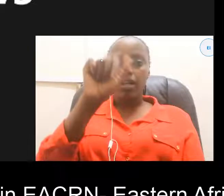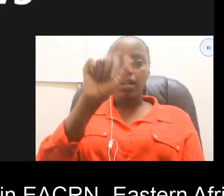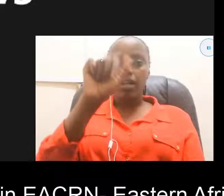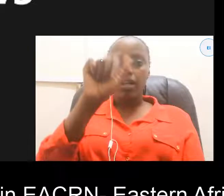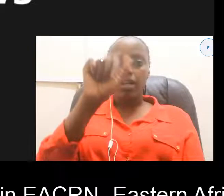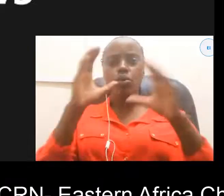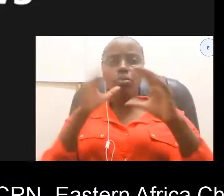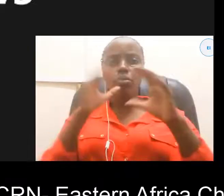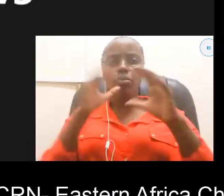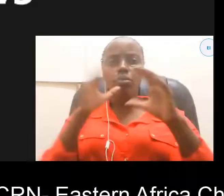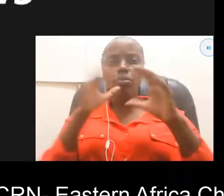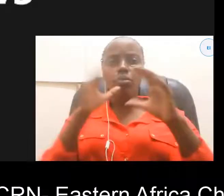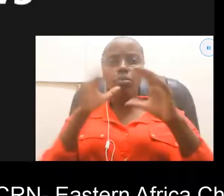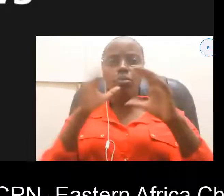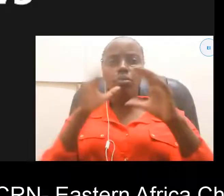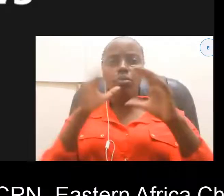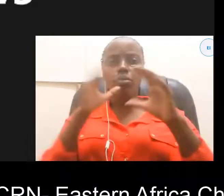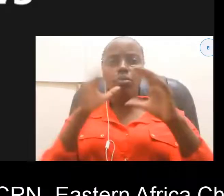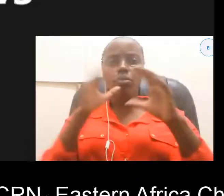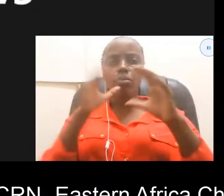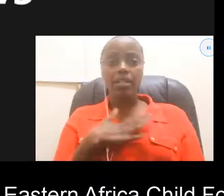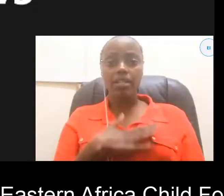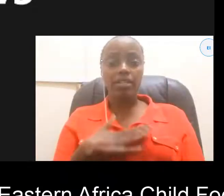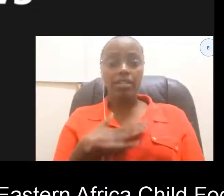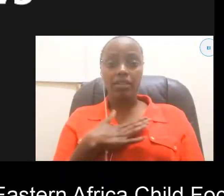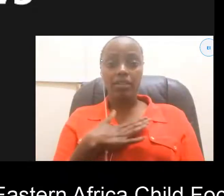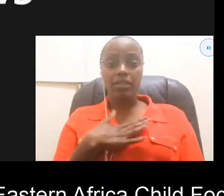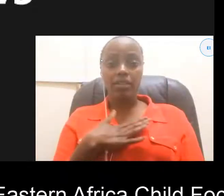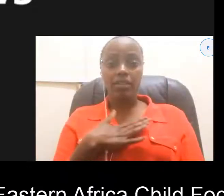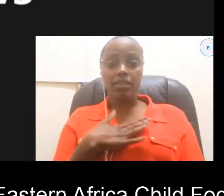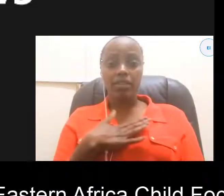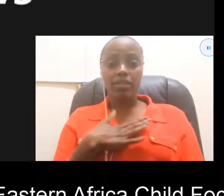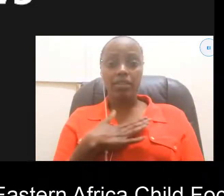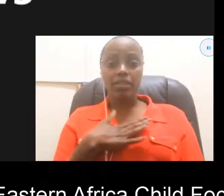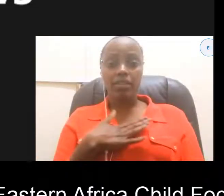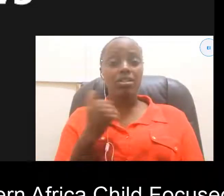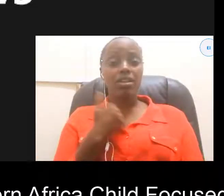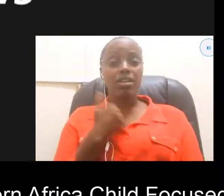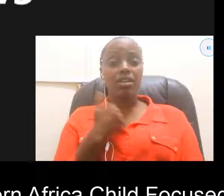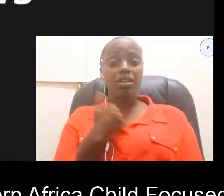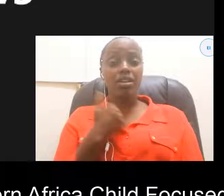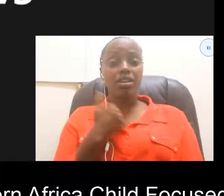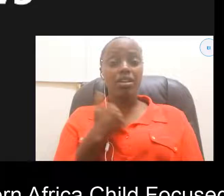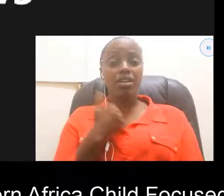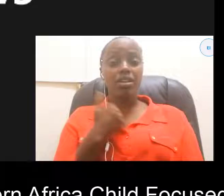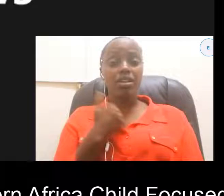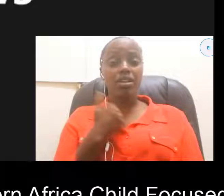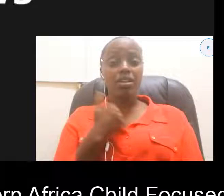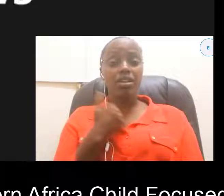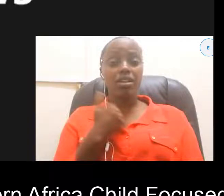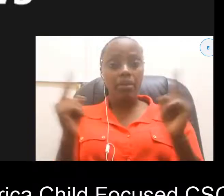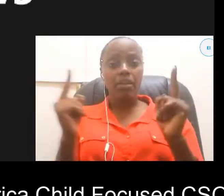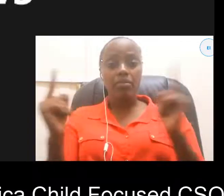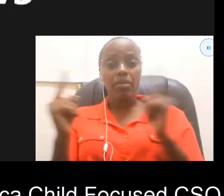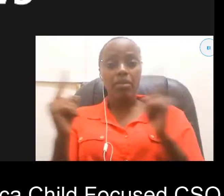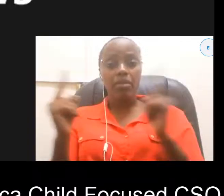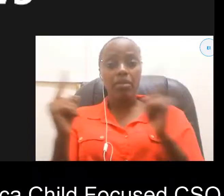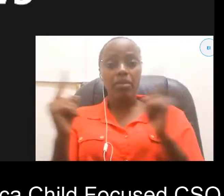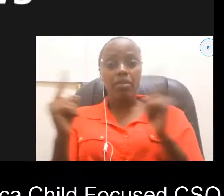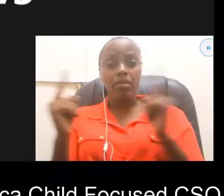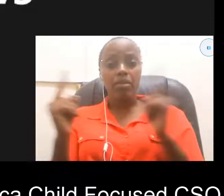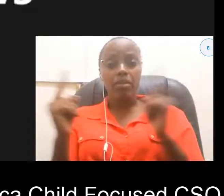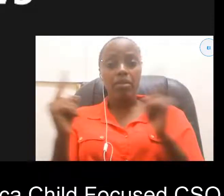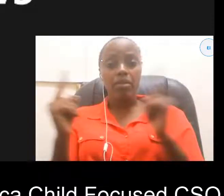from the interpreters. Please, they need to take a break. Please be as brief as possible. 5 minutes, Maximilian, thank